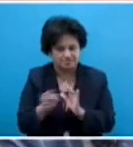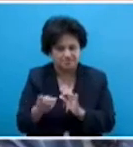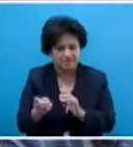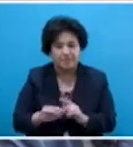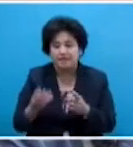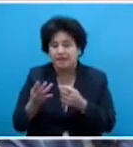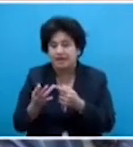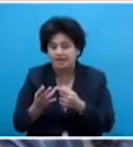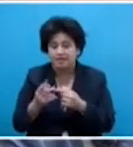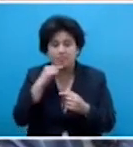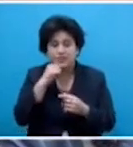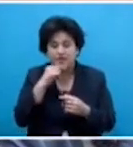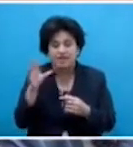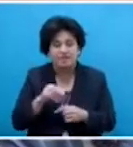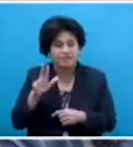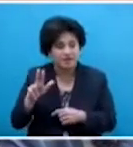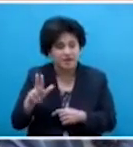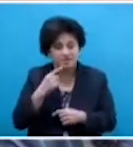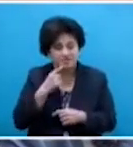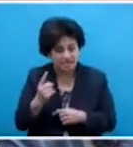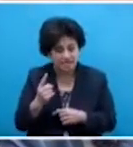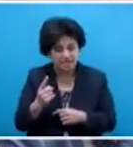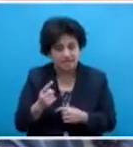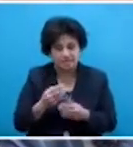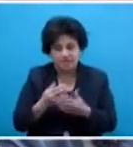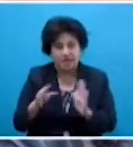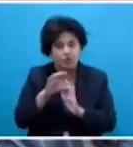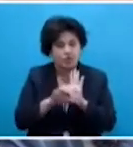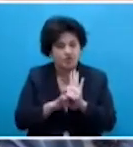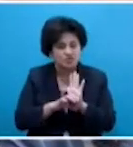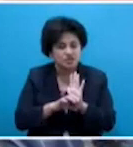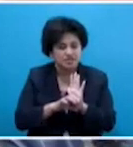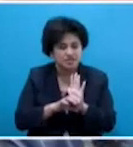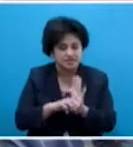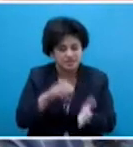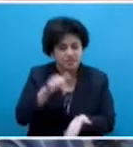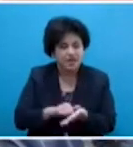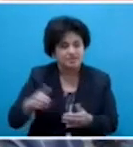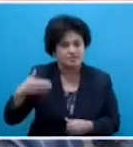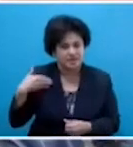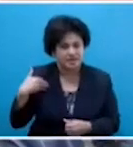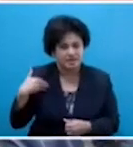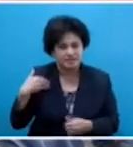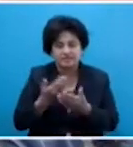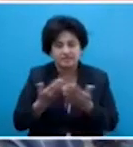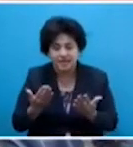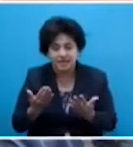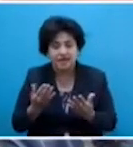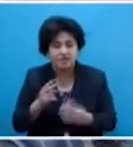Chosua from Moale in Laos shared how our constitutional right to health and the regular visits of health officers to his